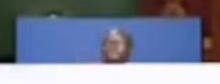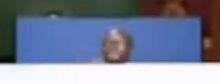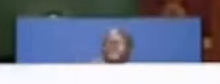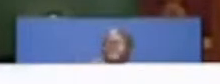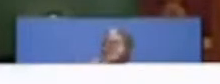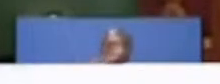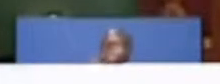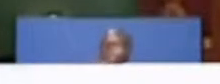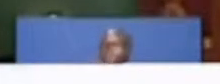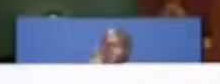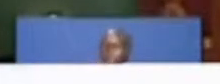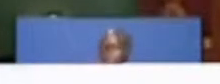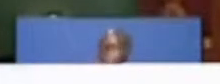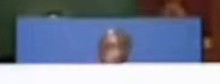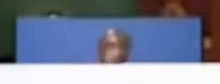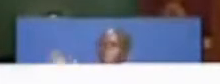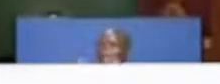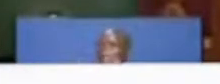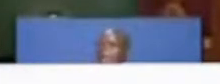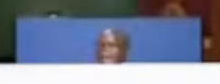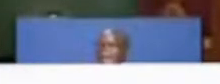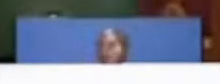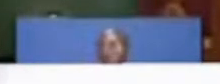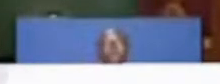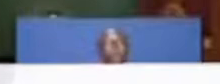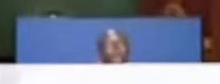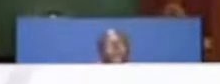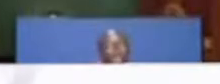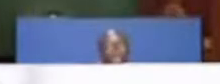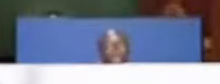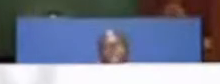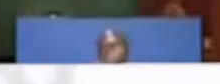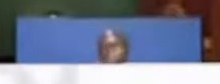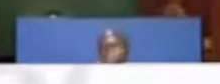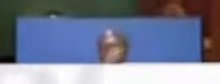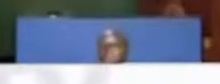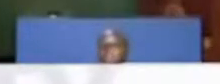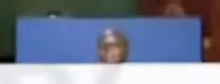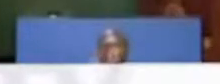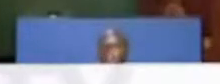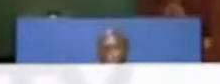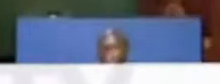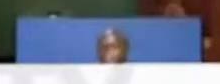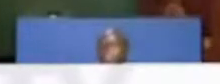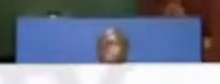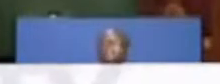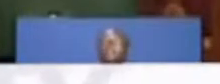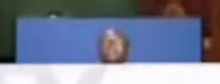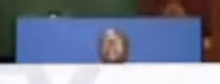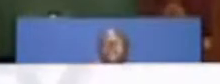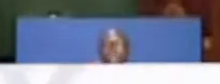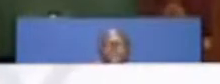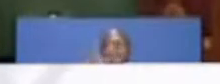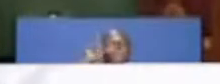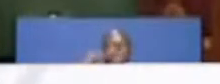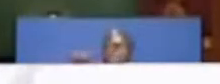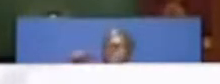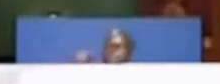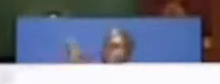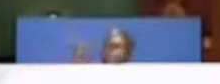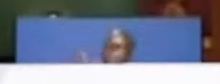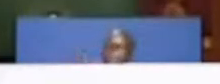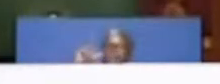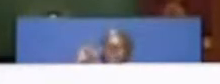by a company known as Wananchi Marine Products Limited, based in Liwatoni in Mombasa. When